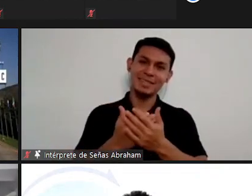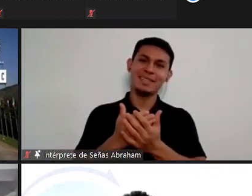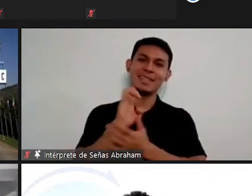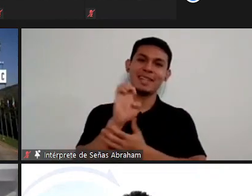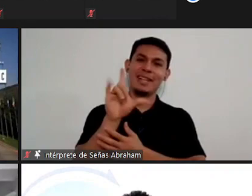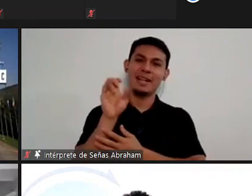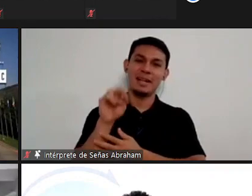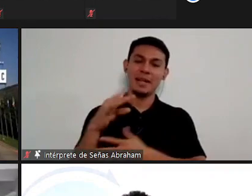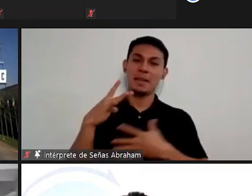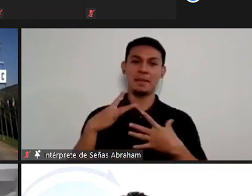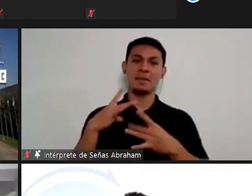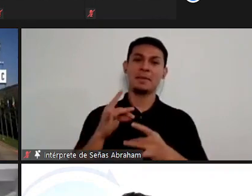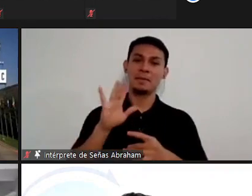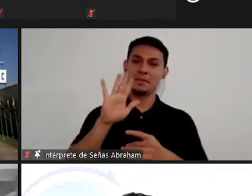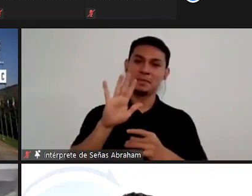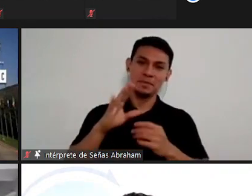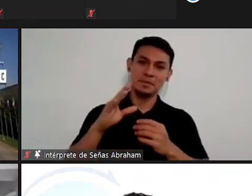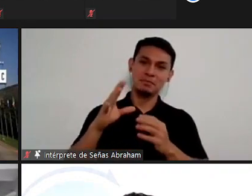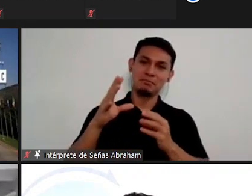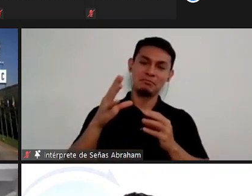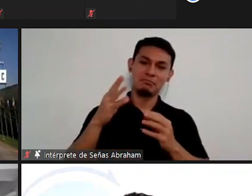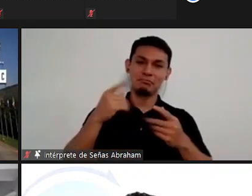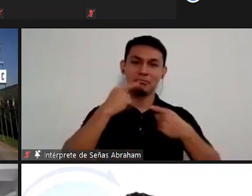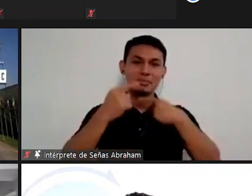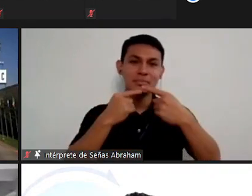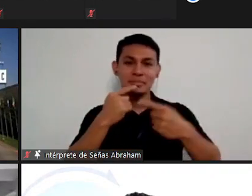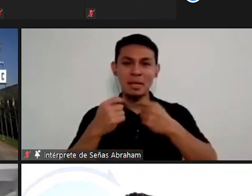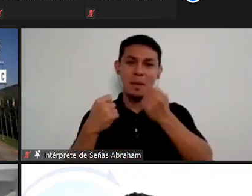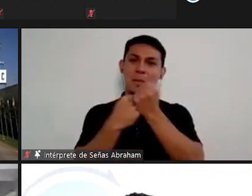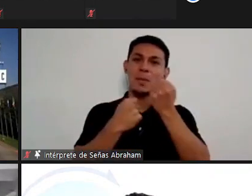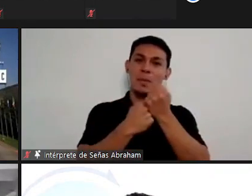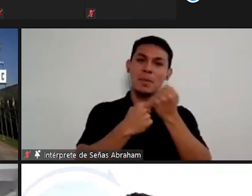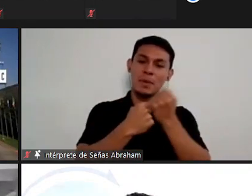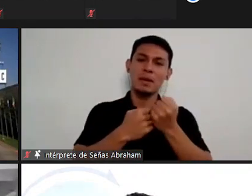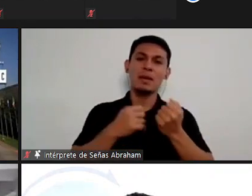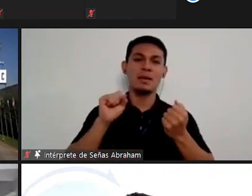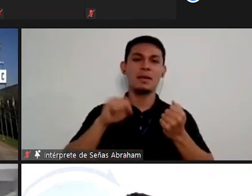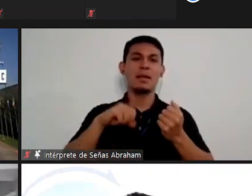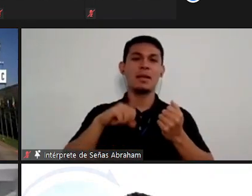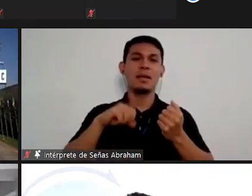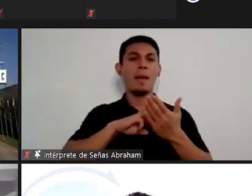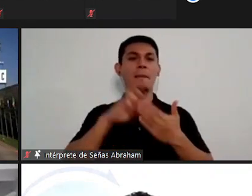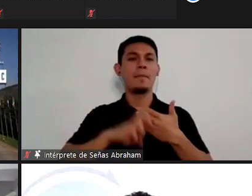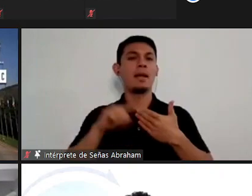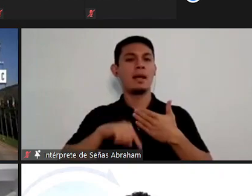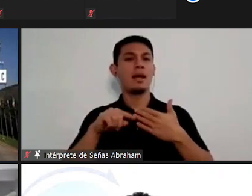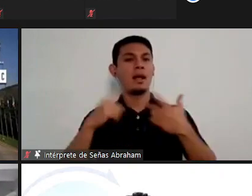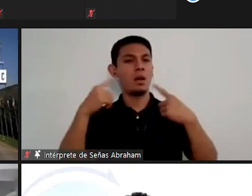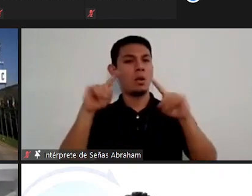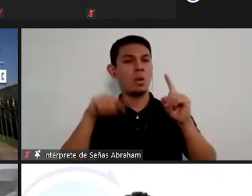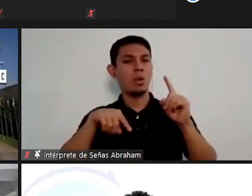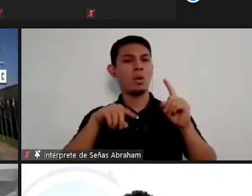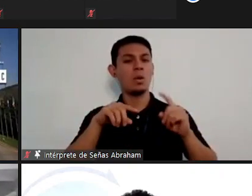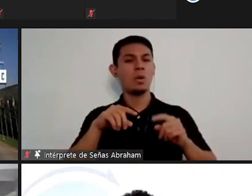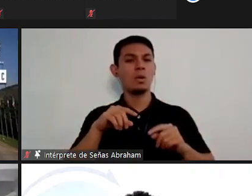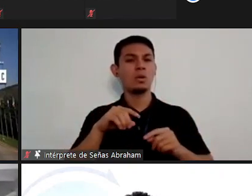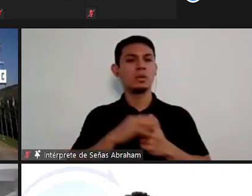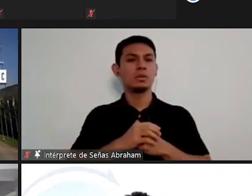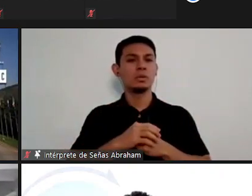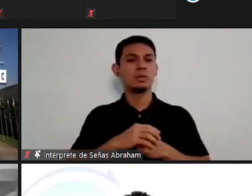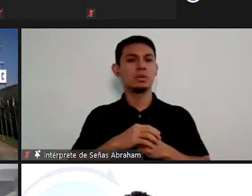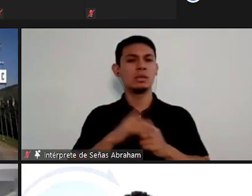thank you very much elena very interesting your contribution i know the importance of the plan